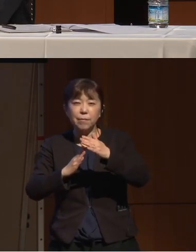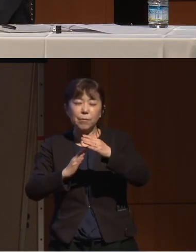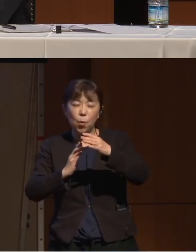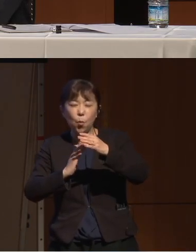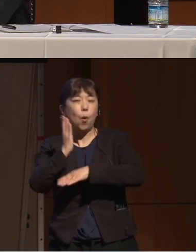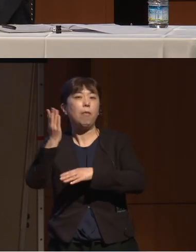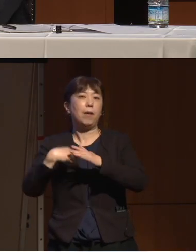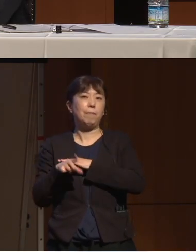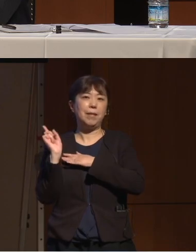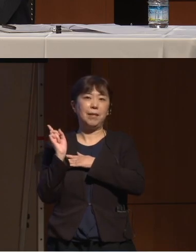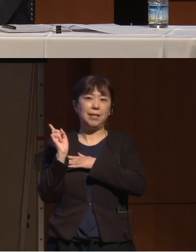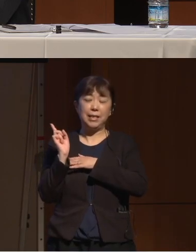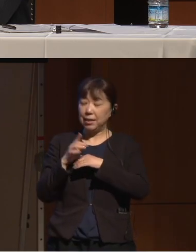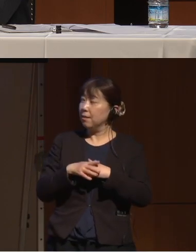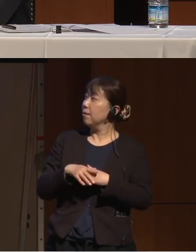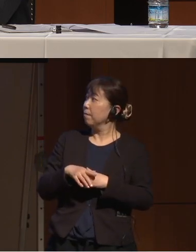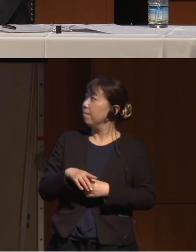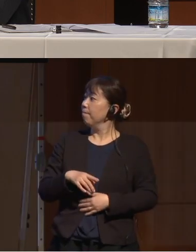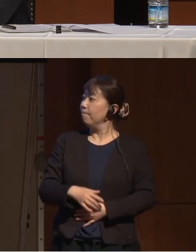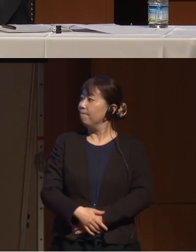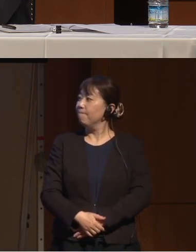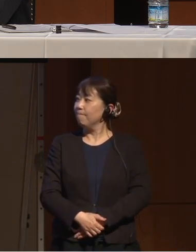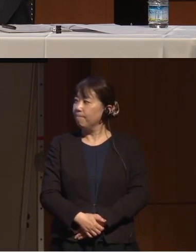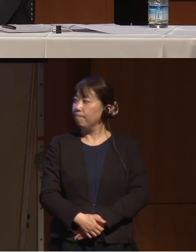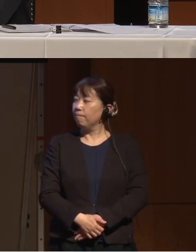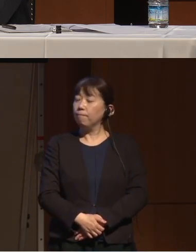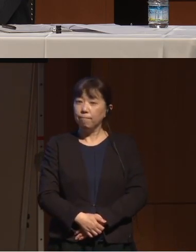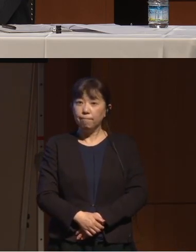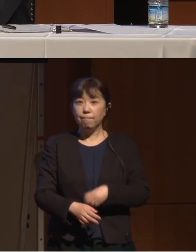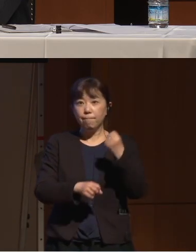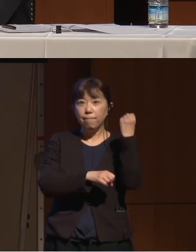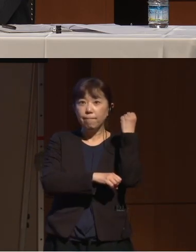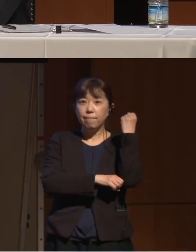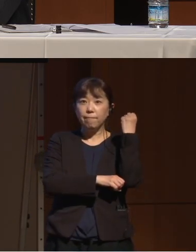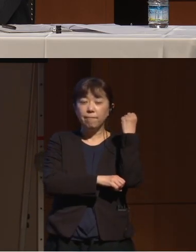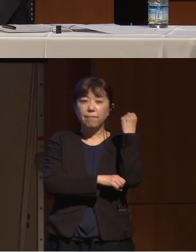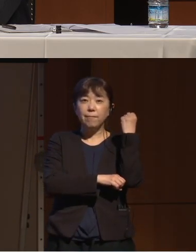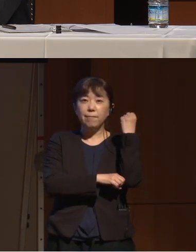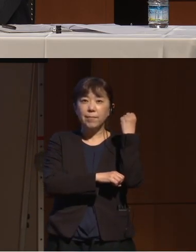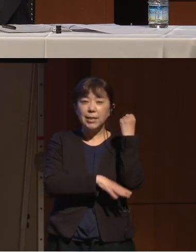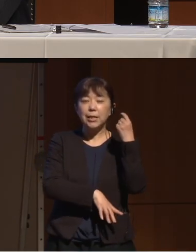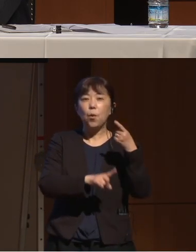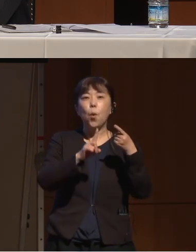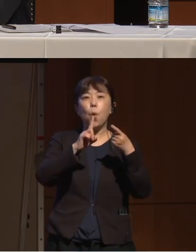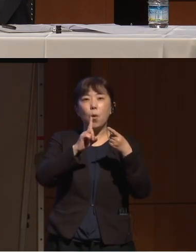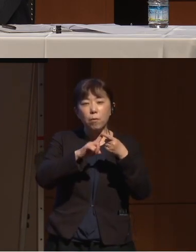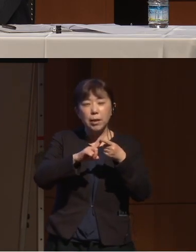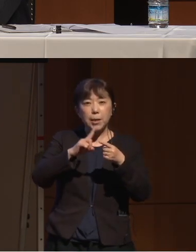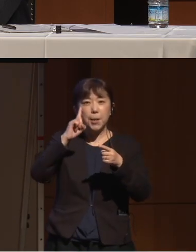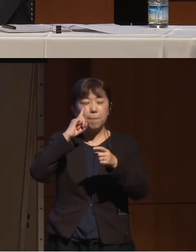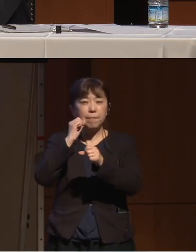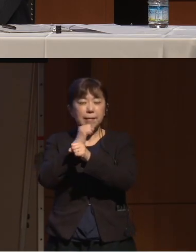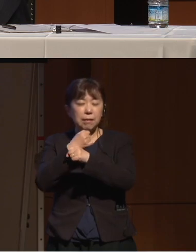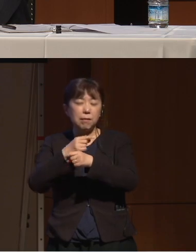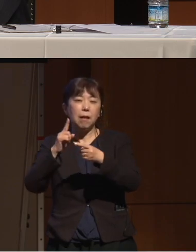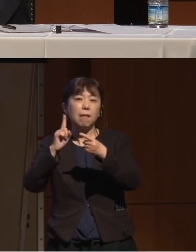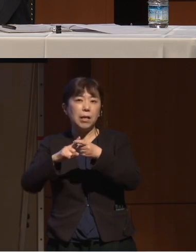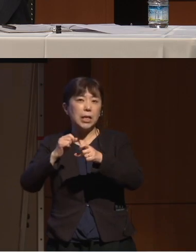that the fundamental experimental research is an